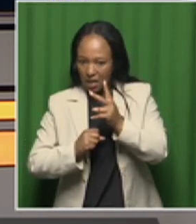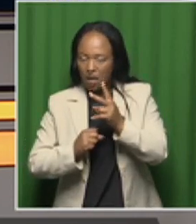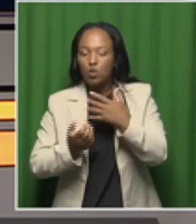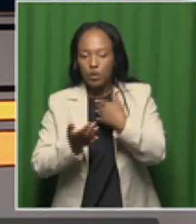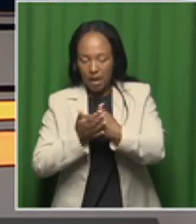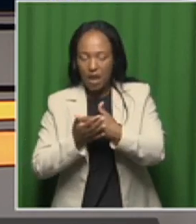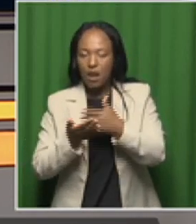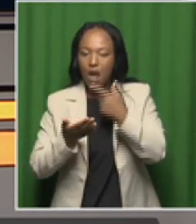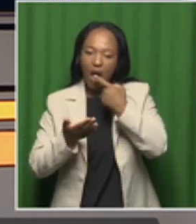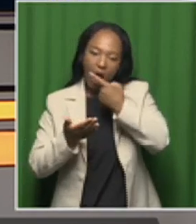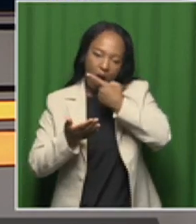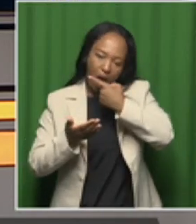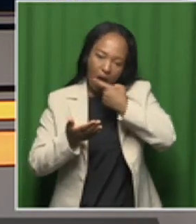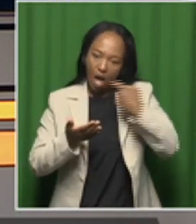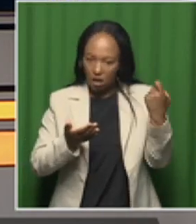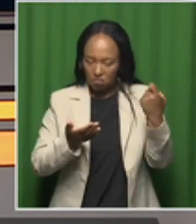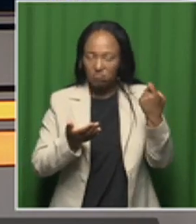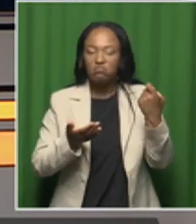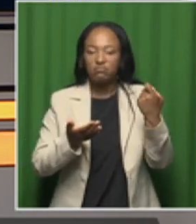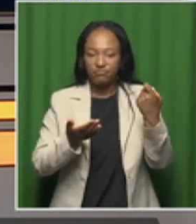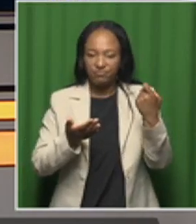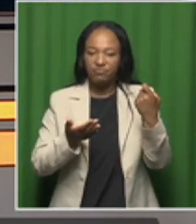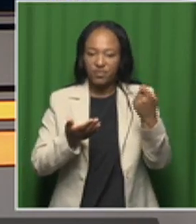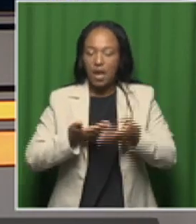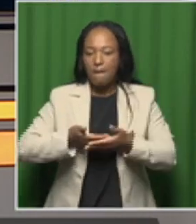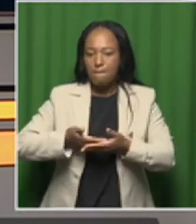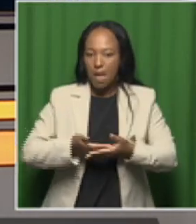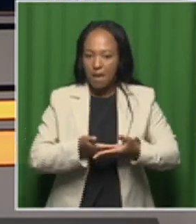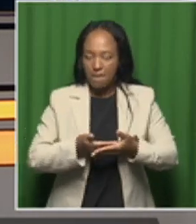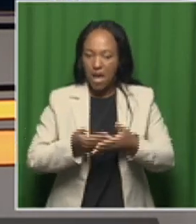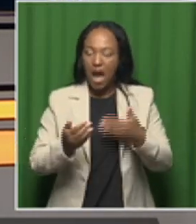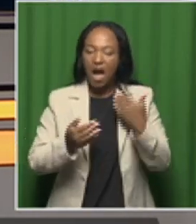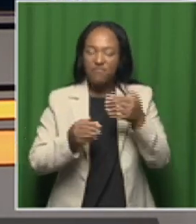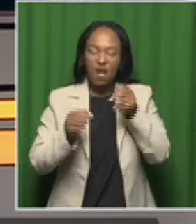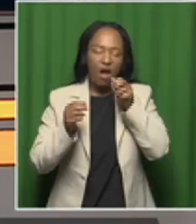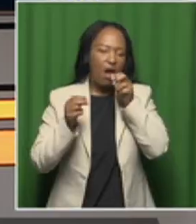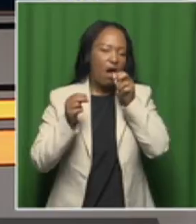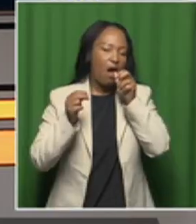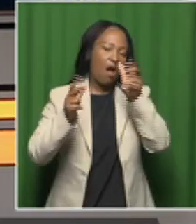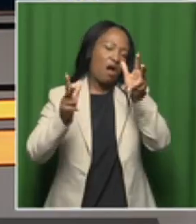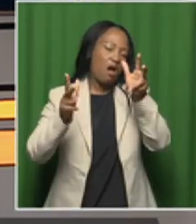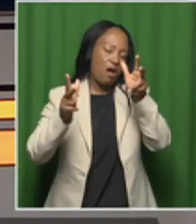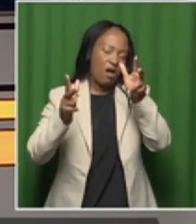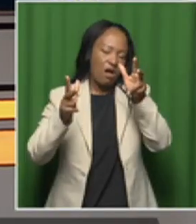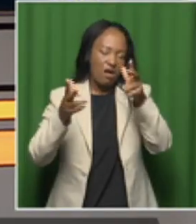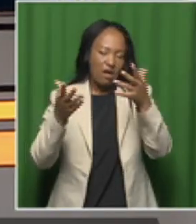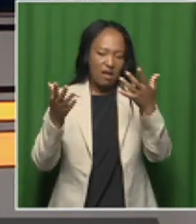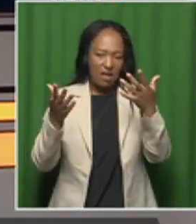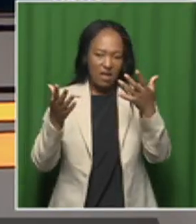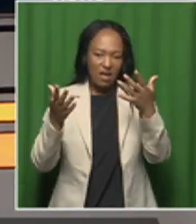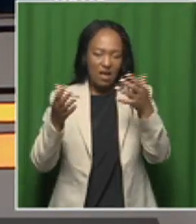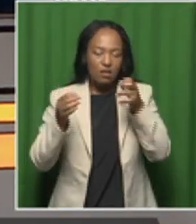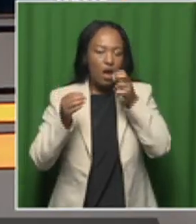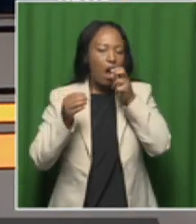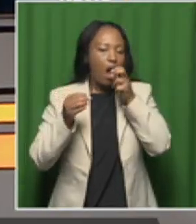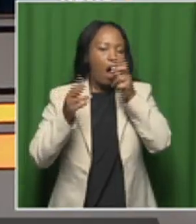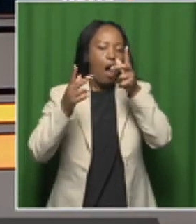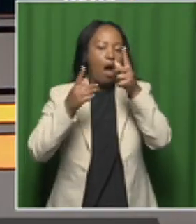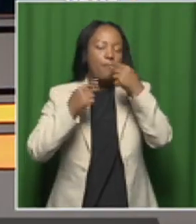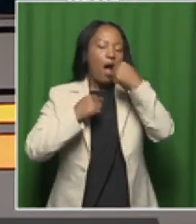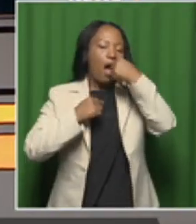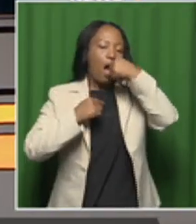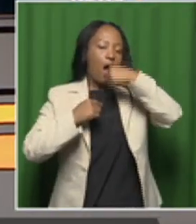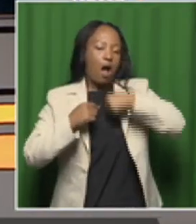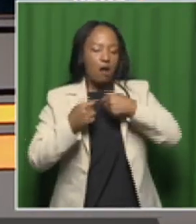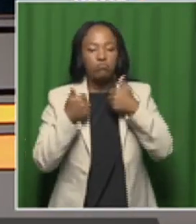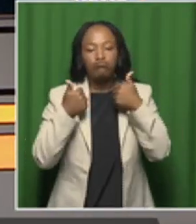indeed, do the finger sweep. That way, baby might start screaming, which means now airway is opened. Okay, okay.